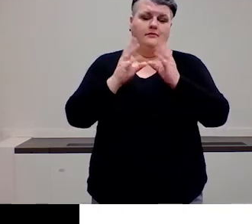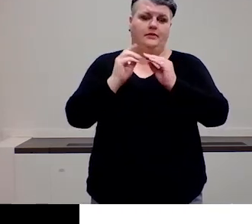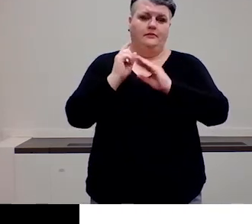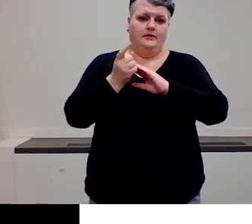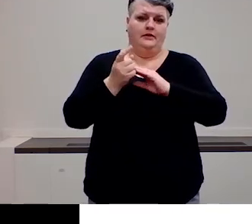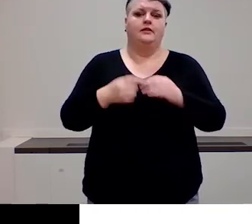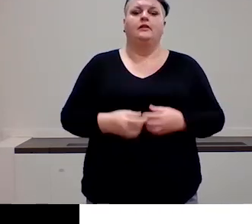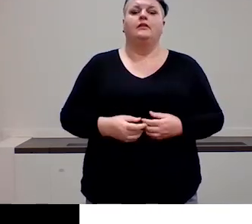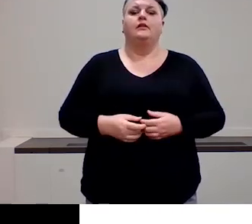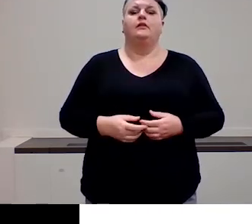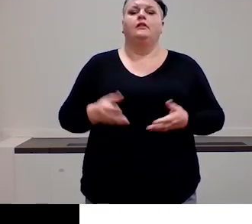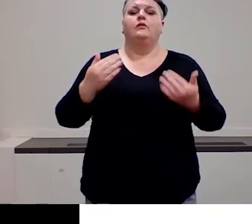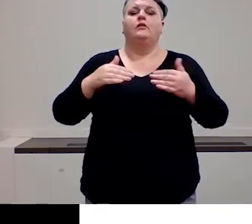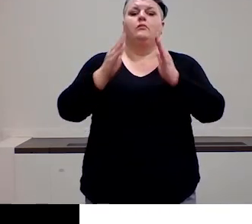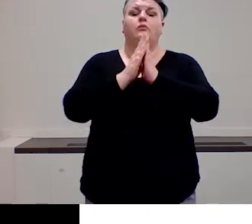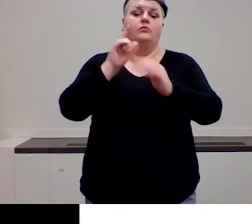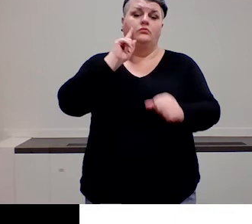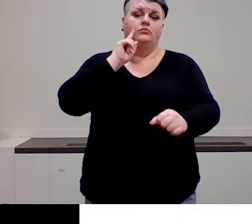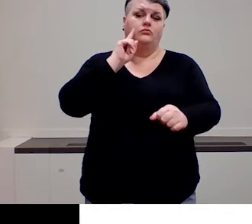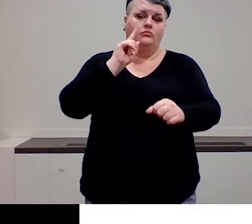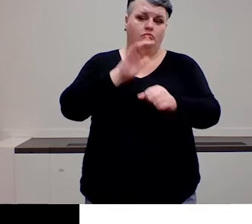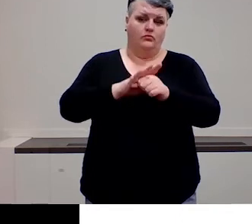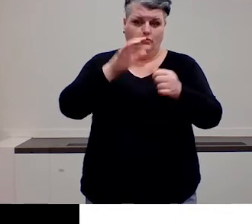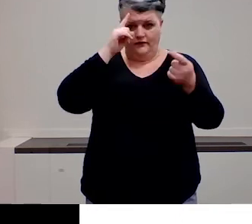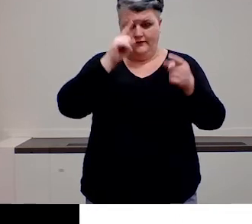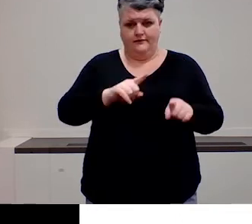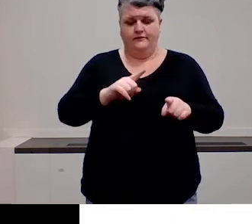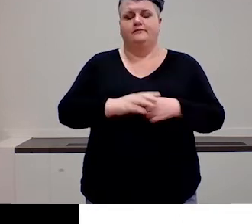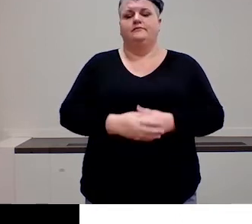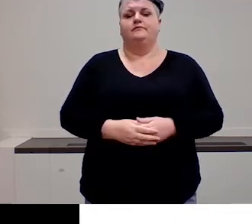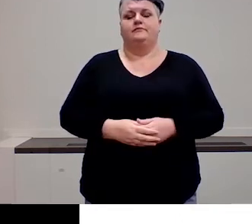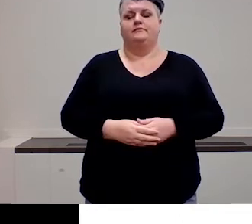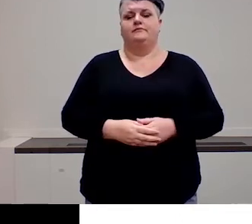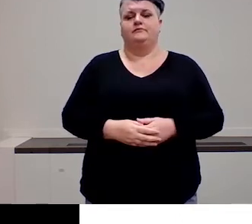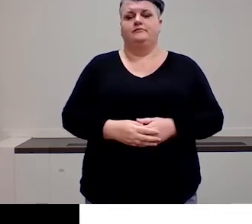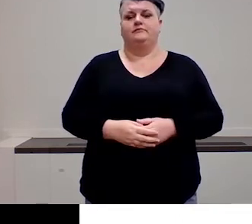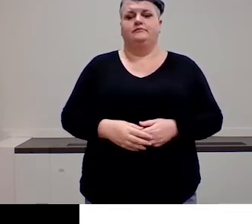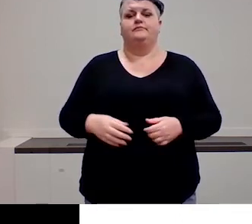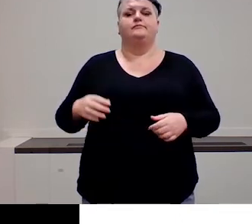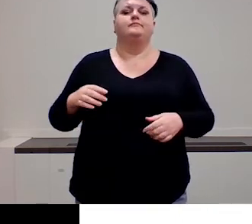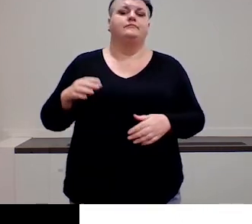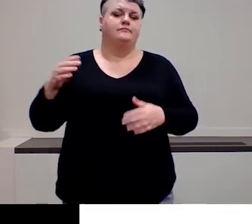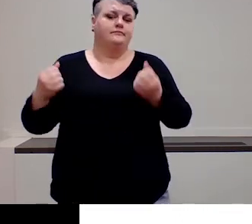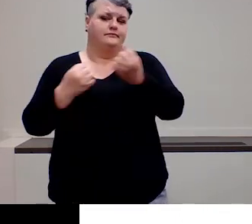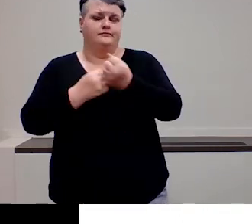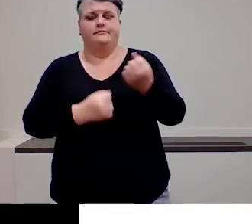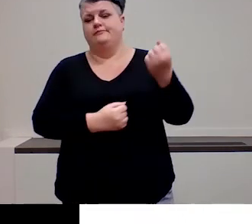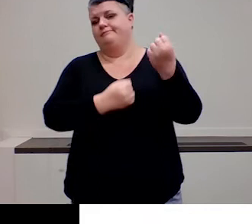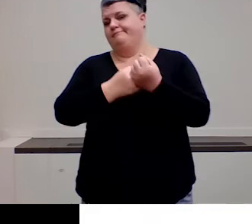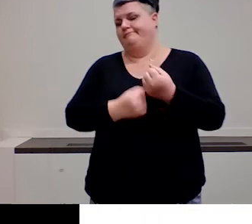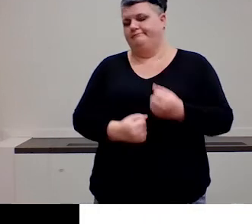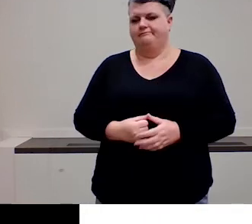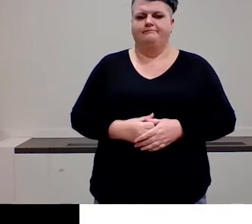like to request a motion to approve the consent agenda. So moved. Second.